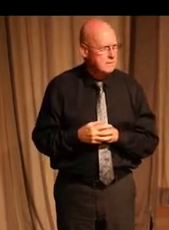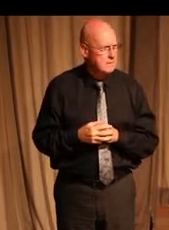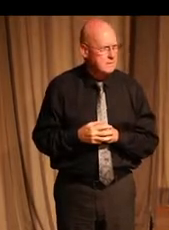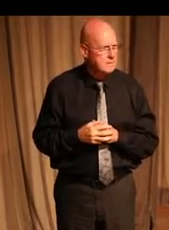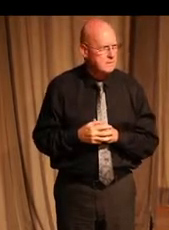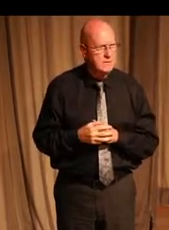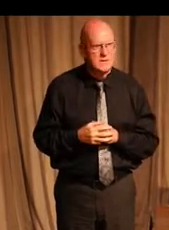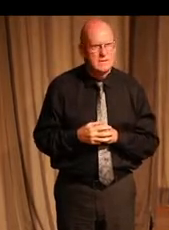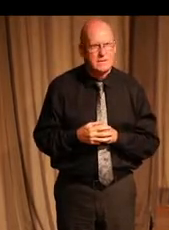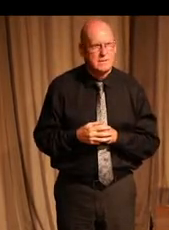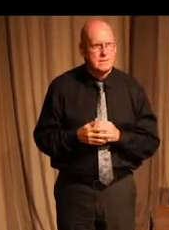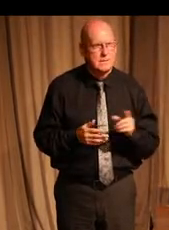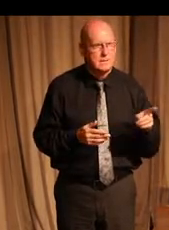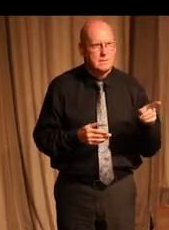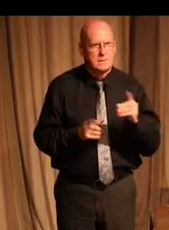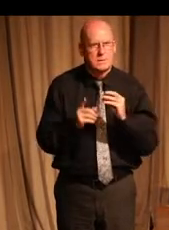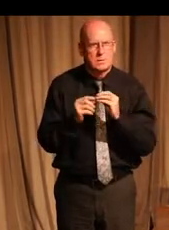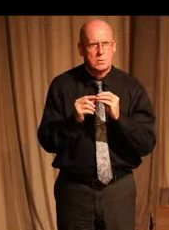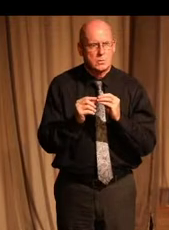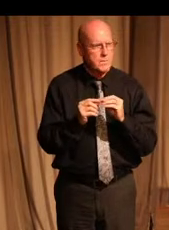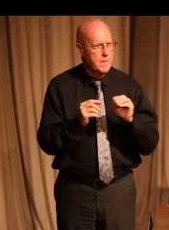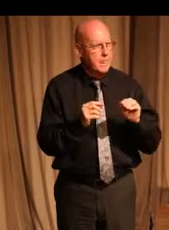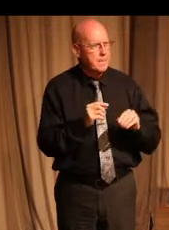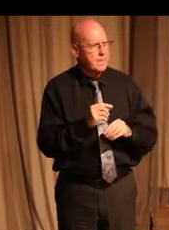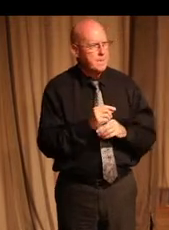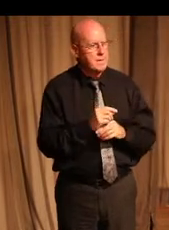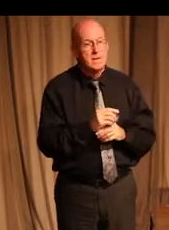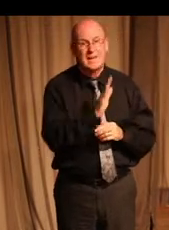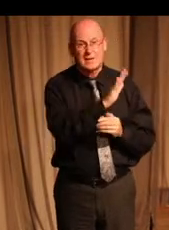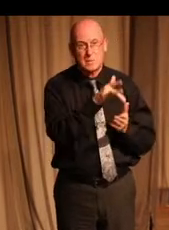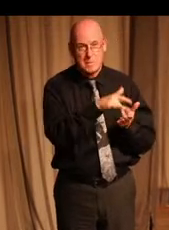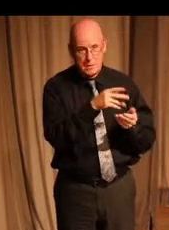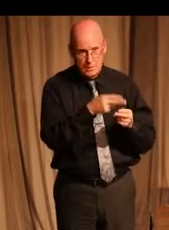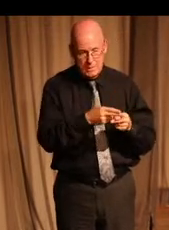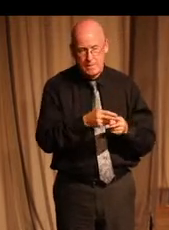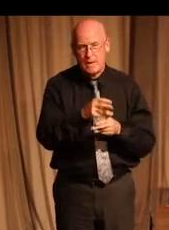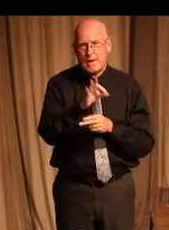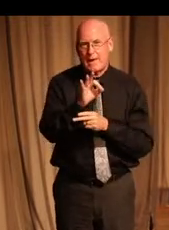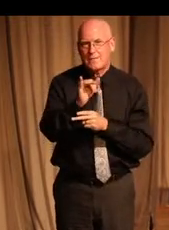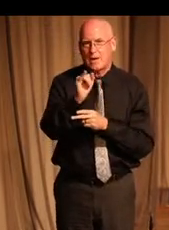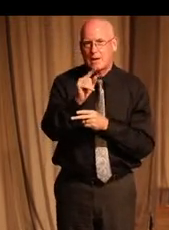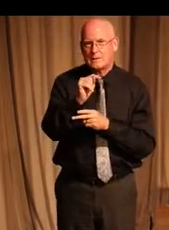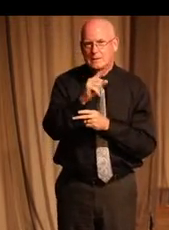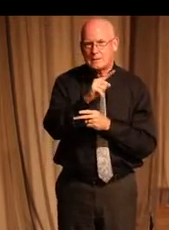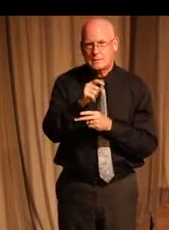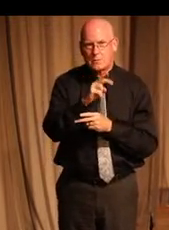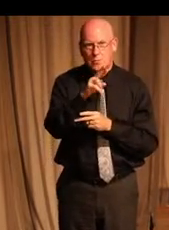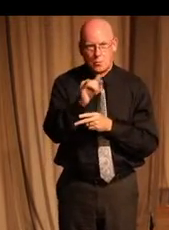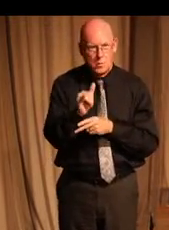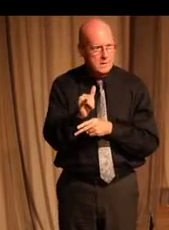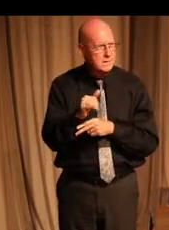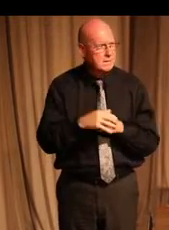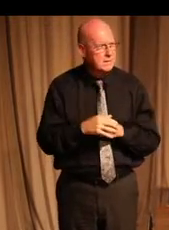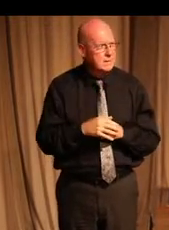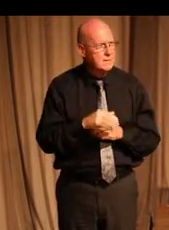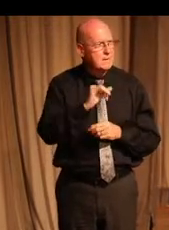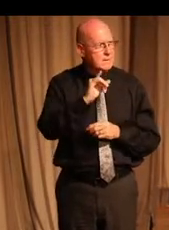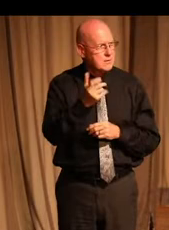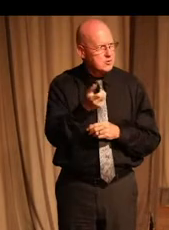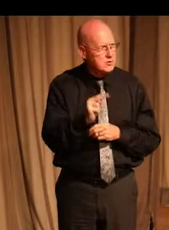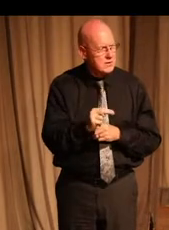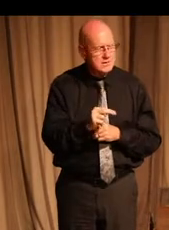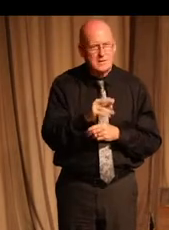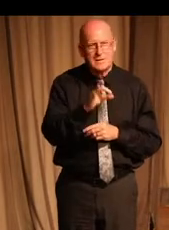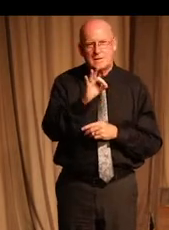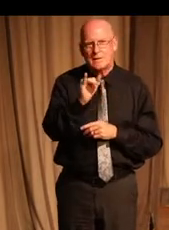Jeffers. Is his middle name really Fitzroy? His middle name really is Fitzroy. That was just a question. That is Jason Fitzroy Jeffers. Doesn't he sound